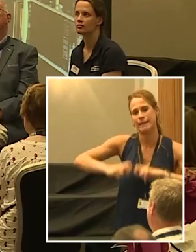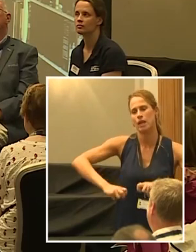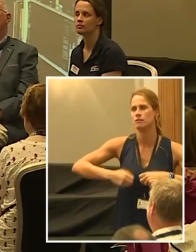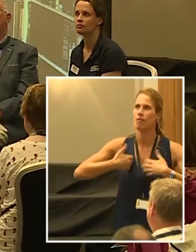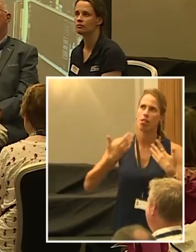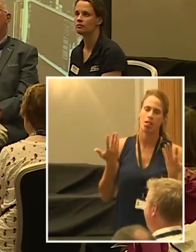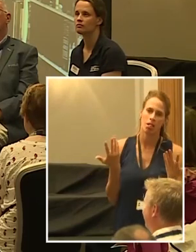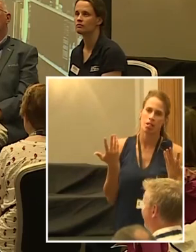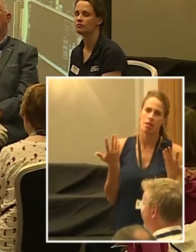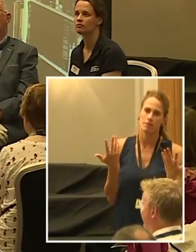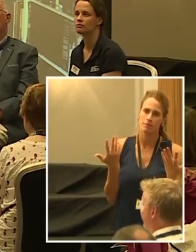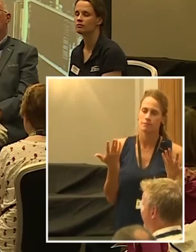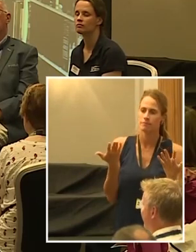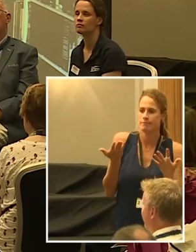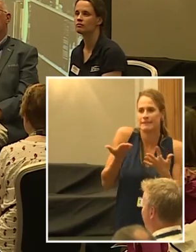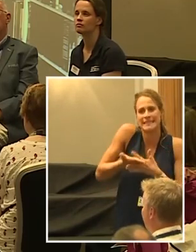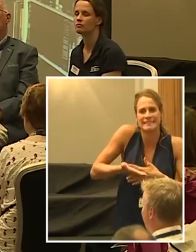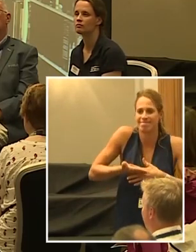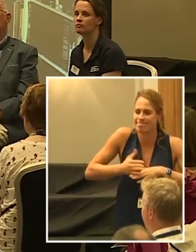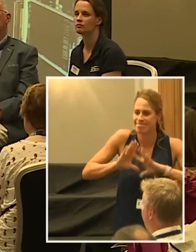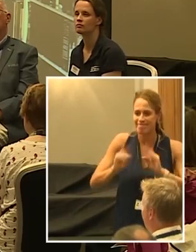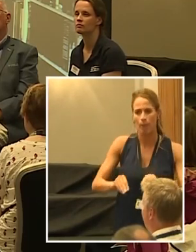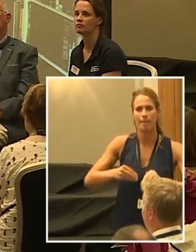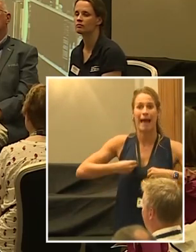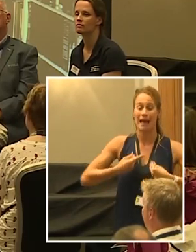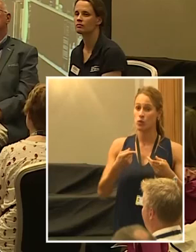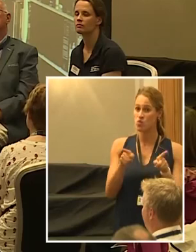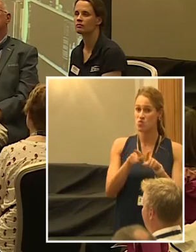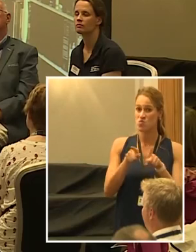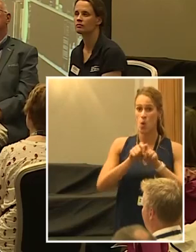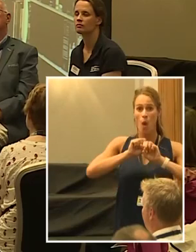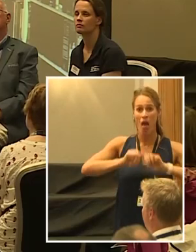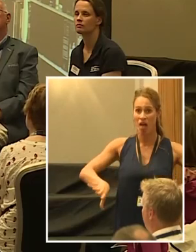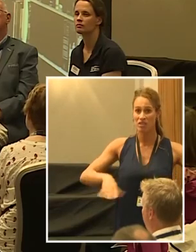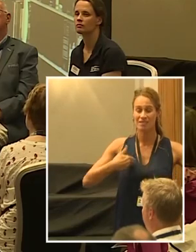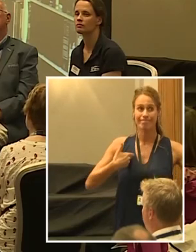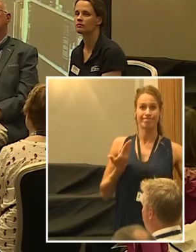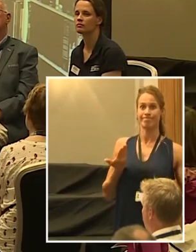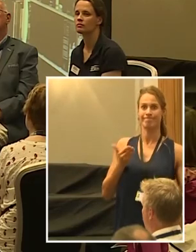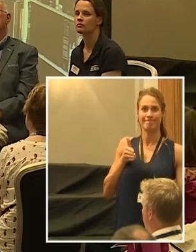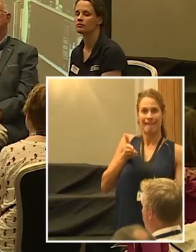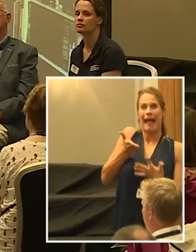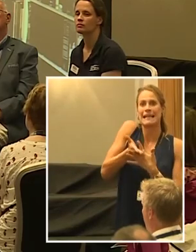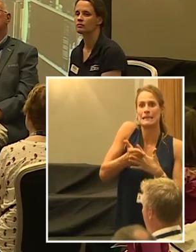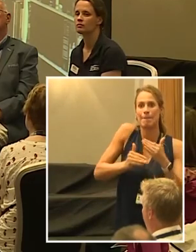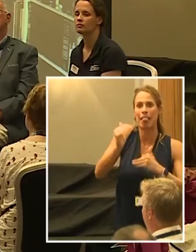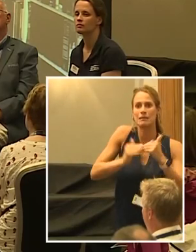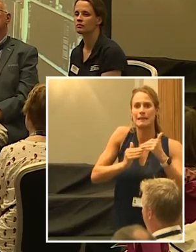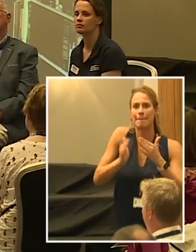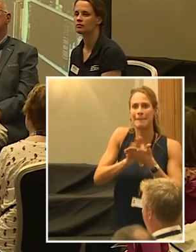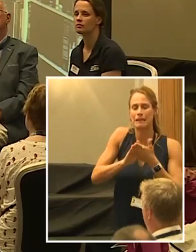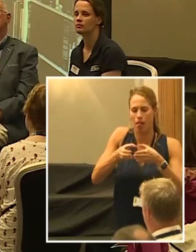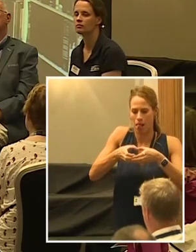at University College London, where a number of these were lost because of restricted access to the buildings. But this is